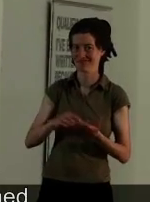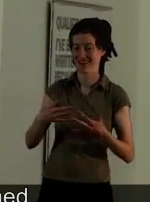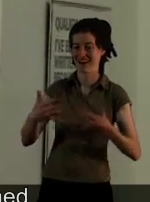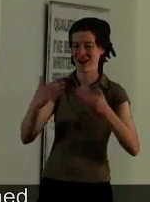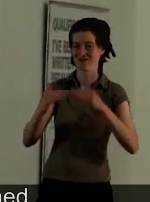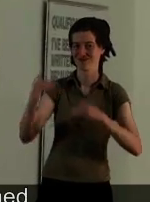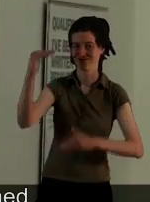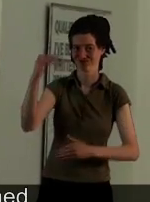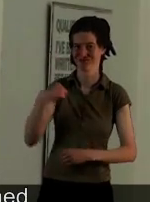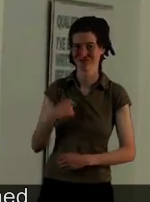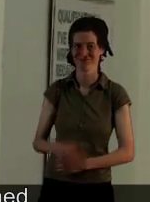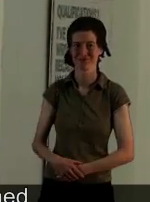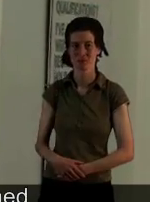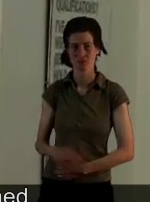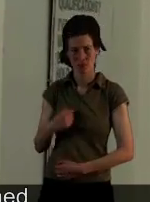accounts around.